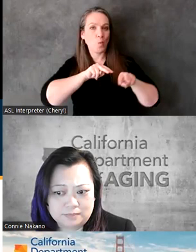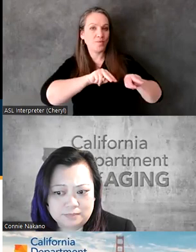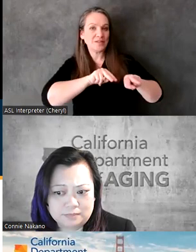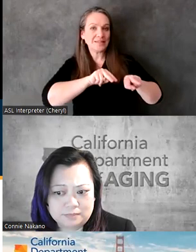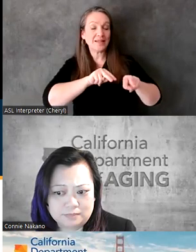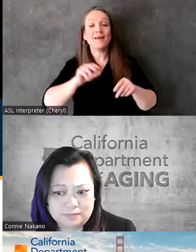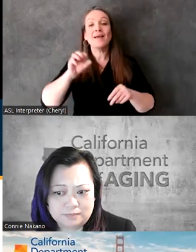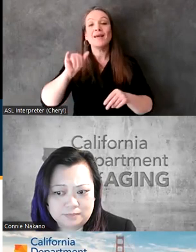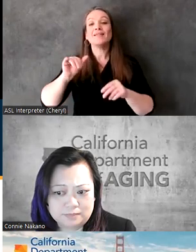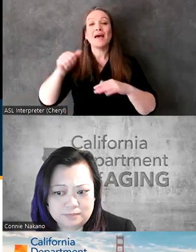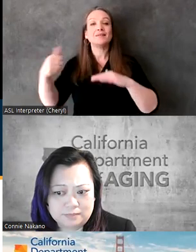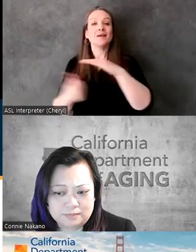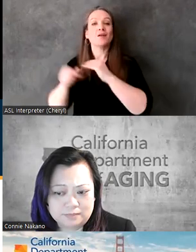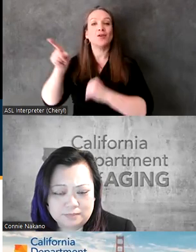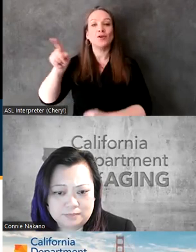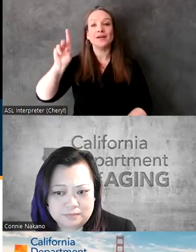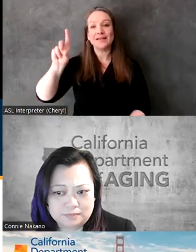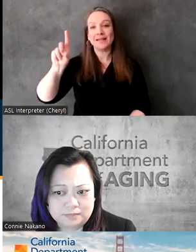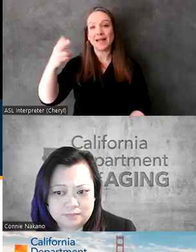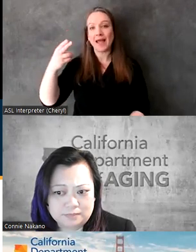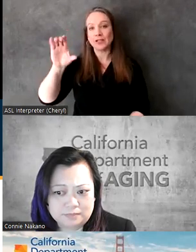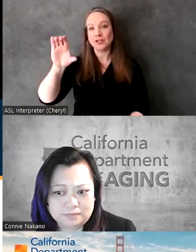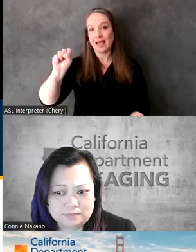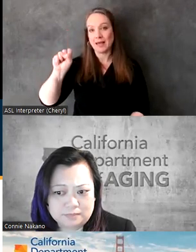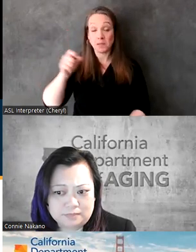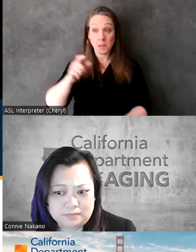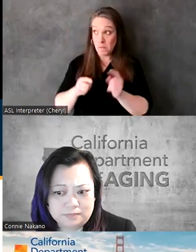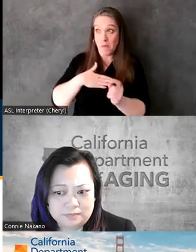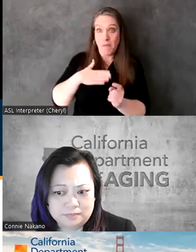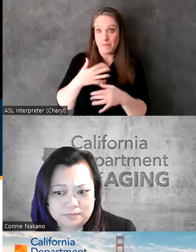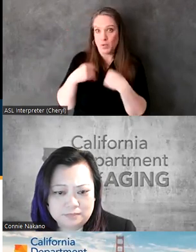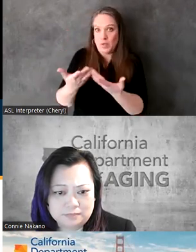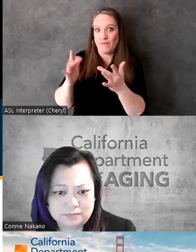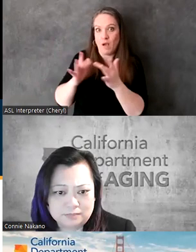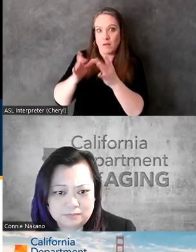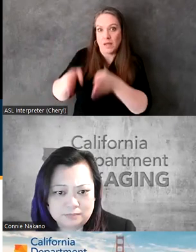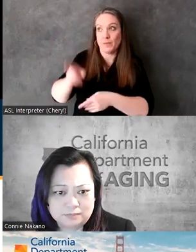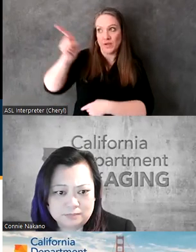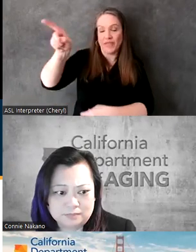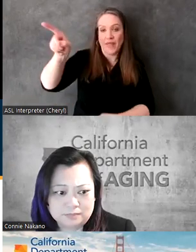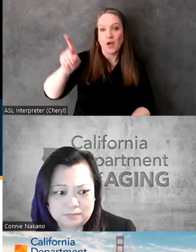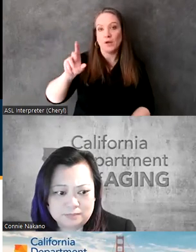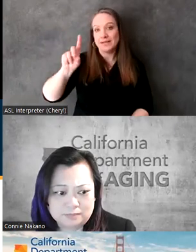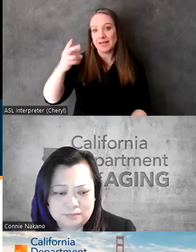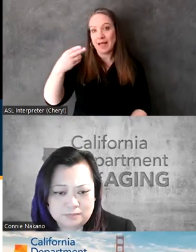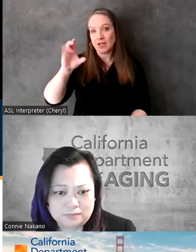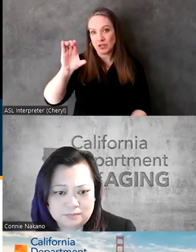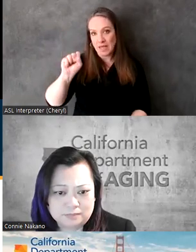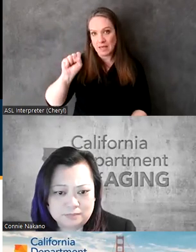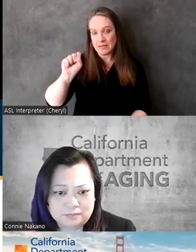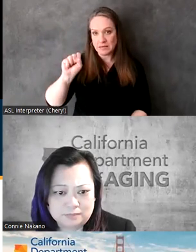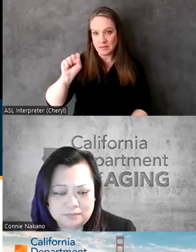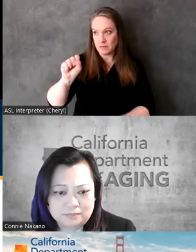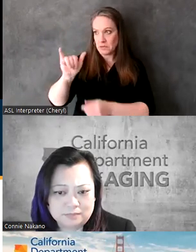at DHCS, but we'd be more than happy to provide you with a contact at DHCS to talk about